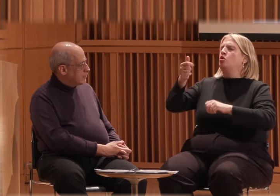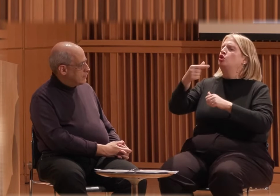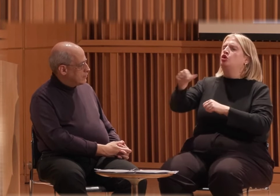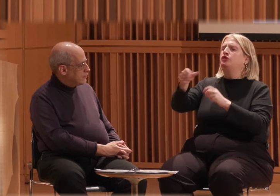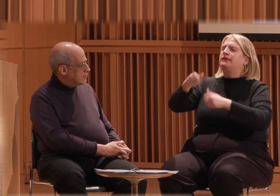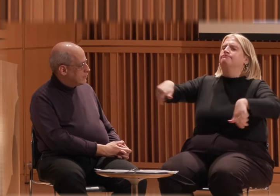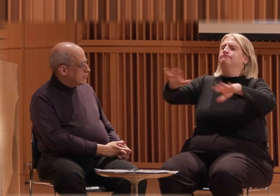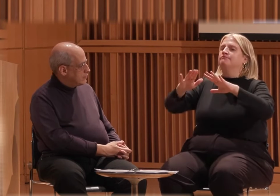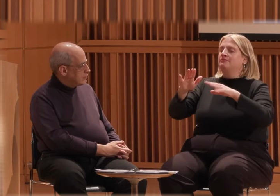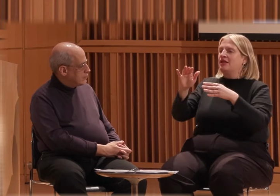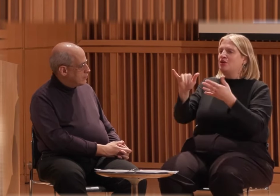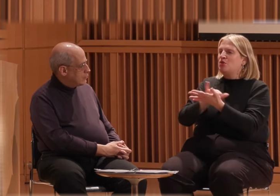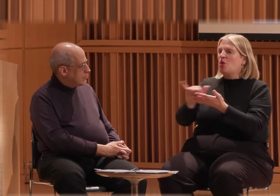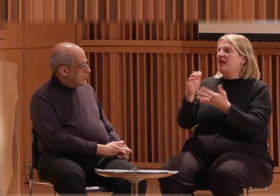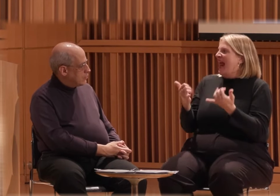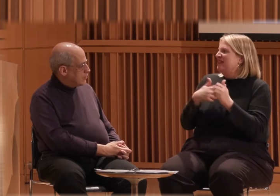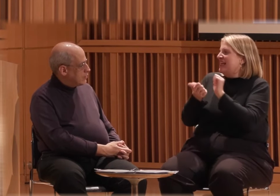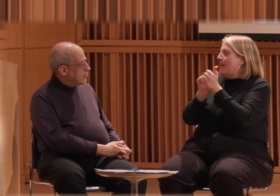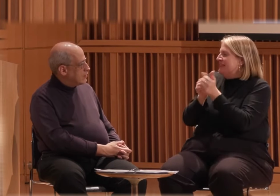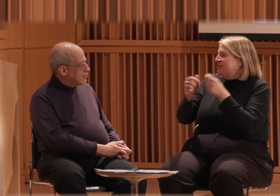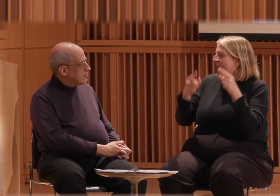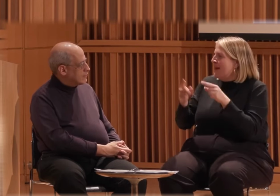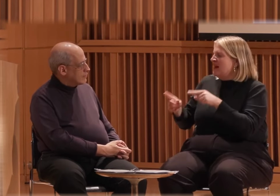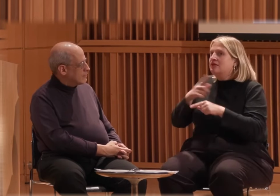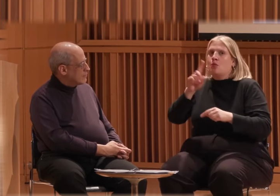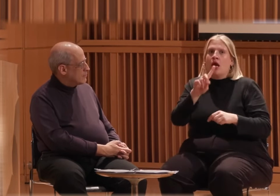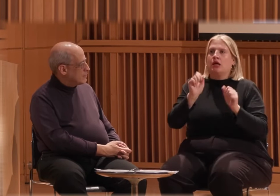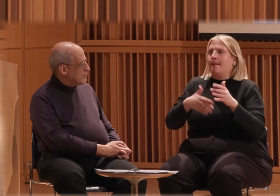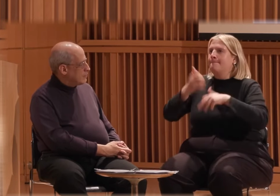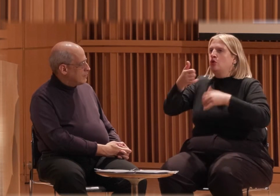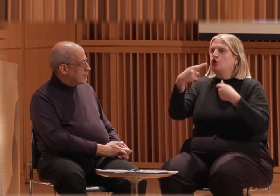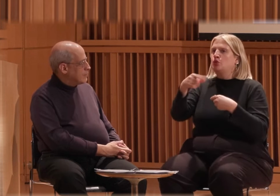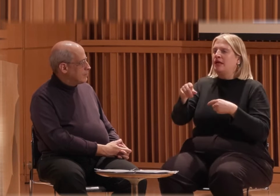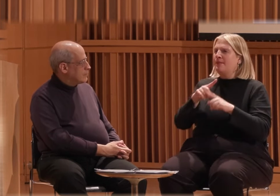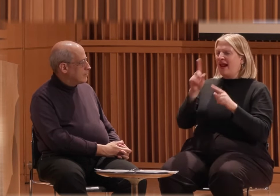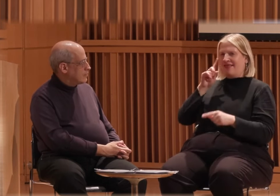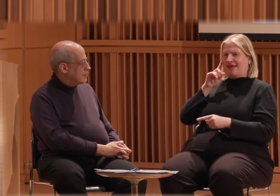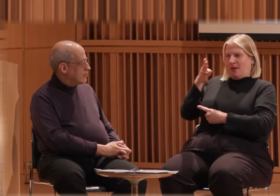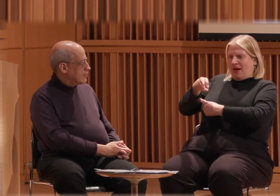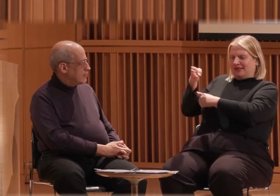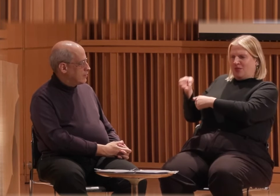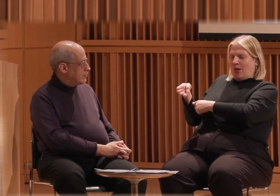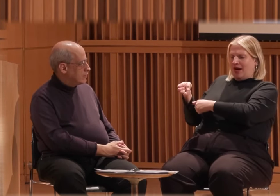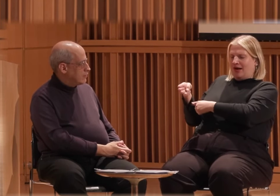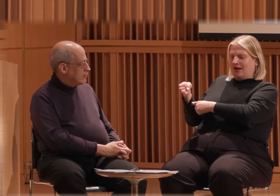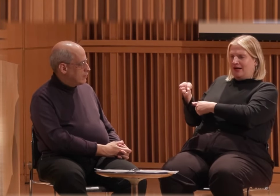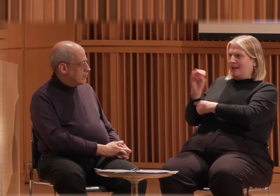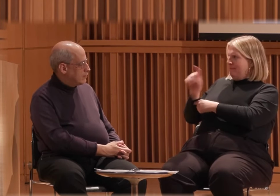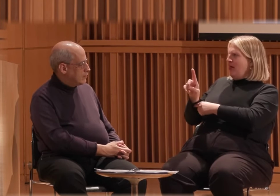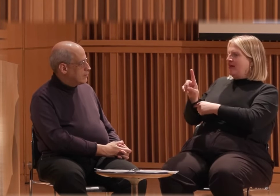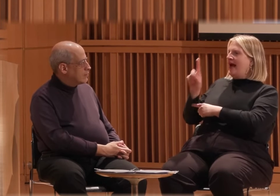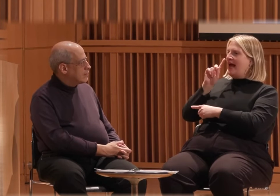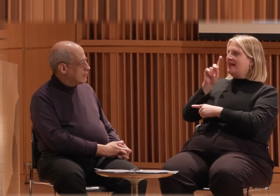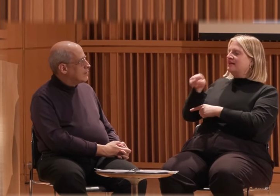York competition, I think, is happening right now. And I thought of how, I think it's Baltimore, some neighborhoods that tend